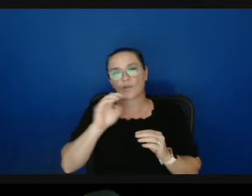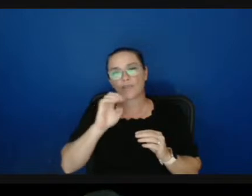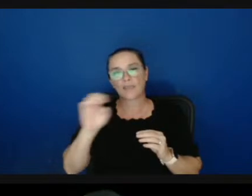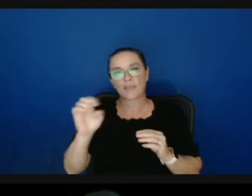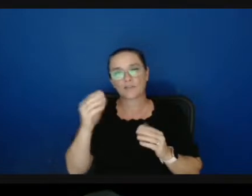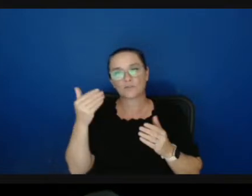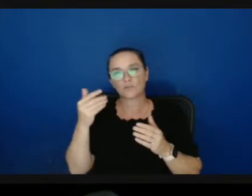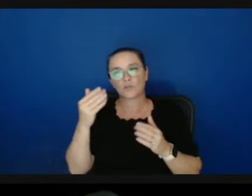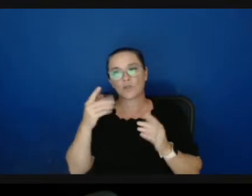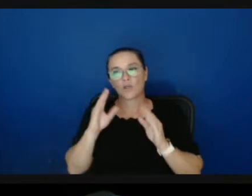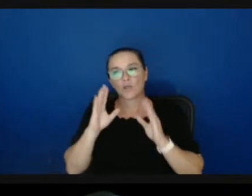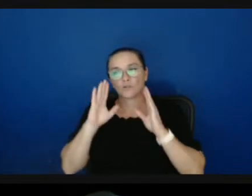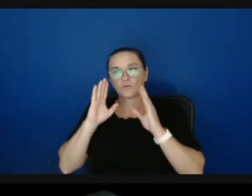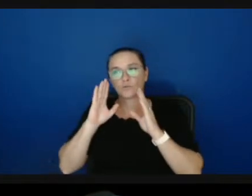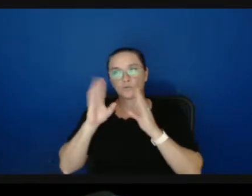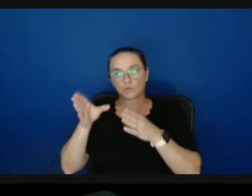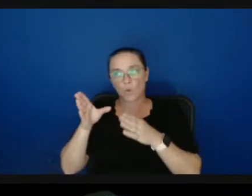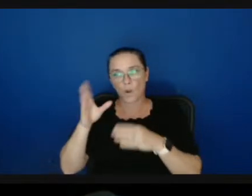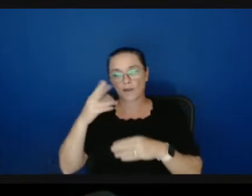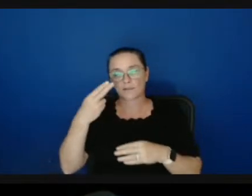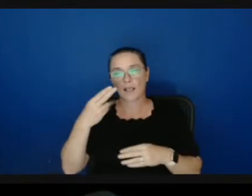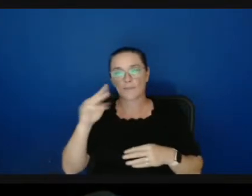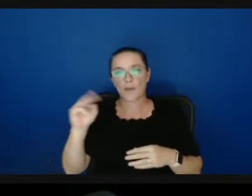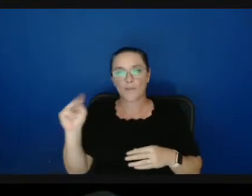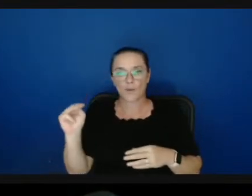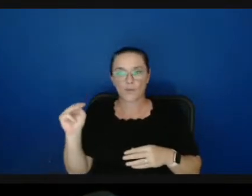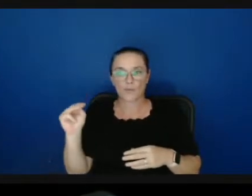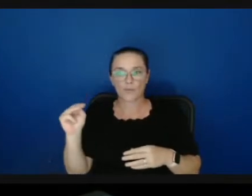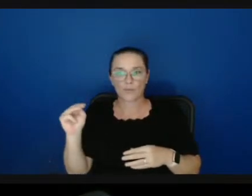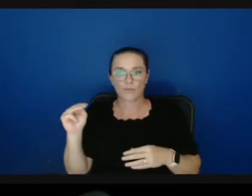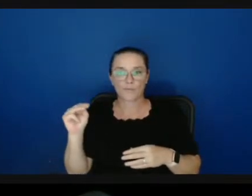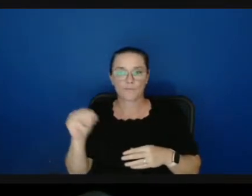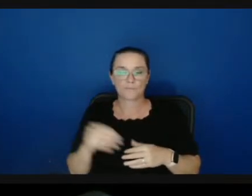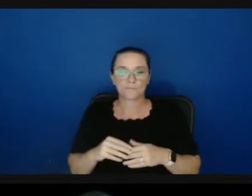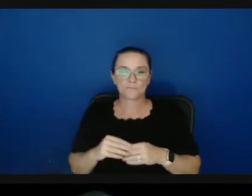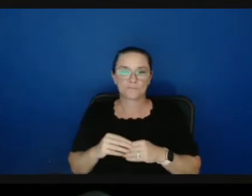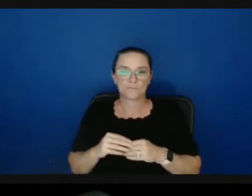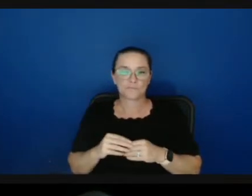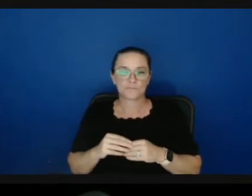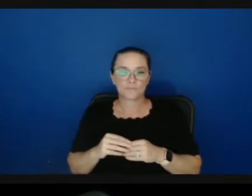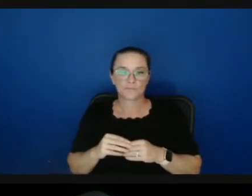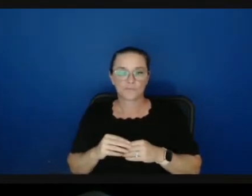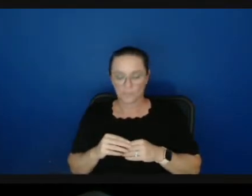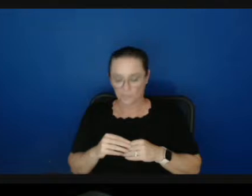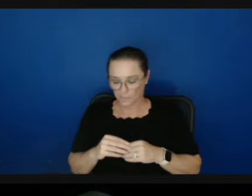Halemaumau, right? Or opposite ways. It's from Halemaumau 226 to here.